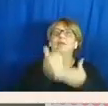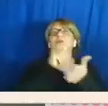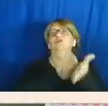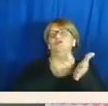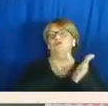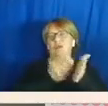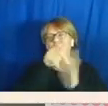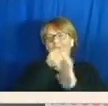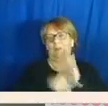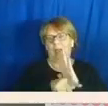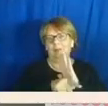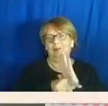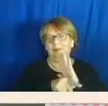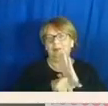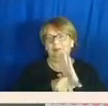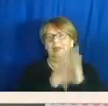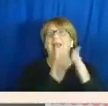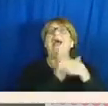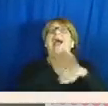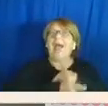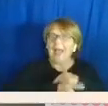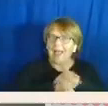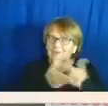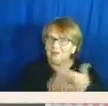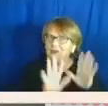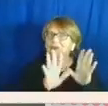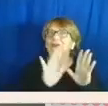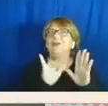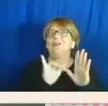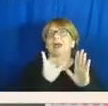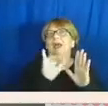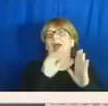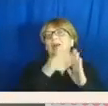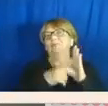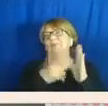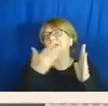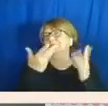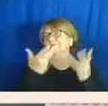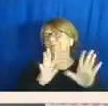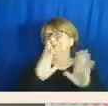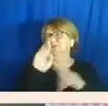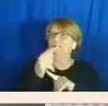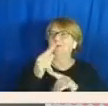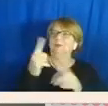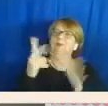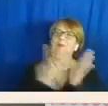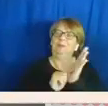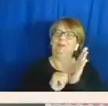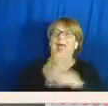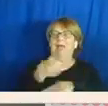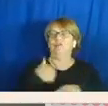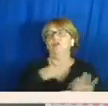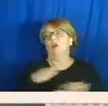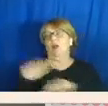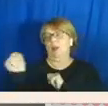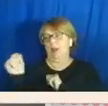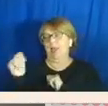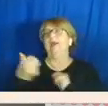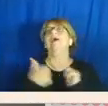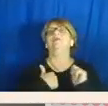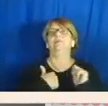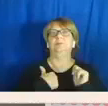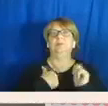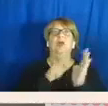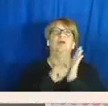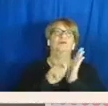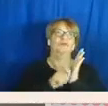policy after the reg was published. And then after I left, I actually wrote a